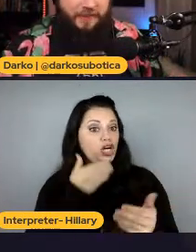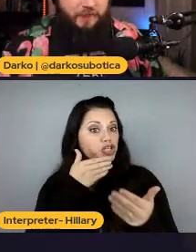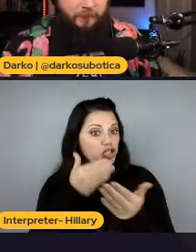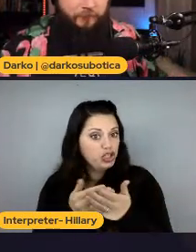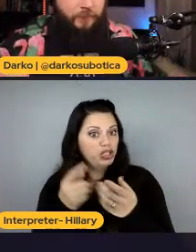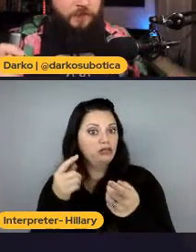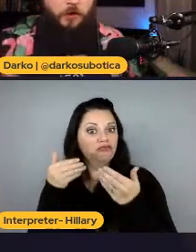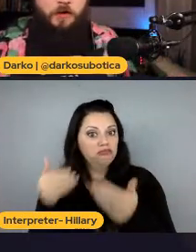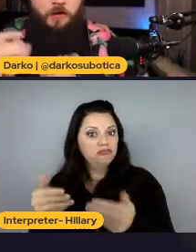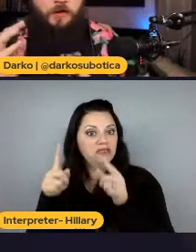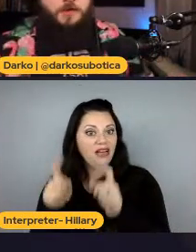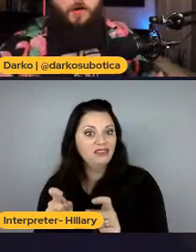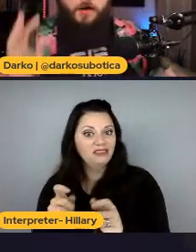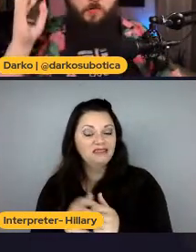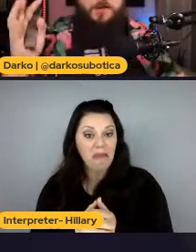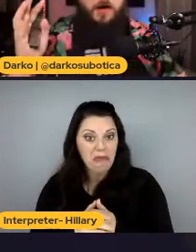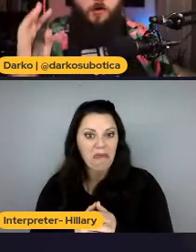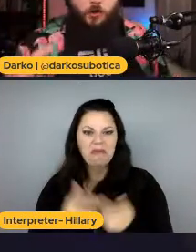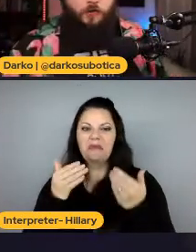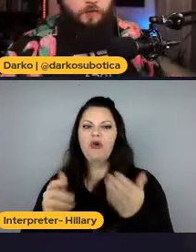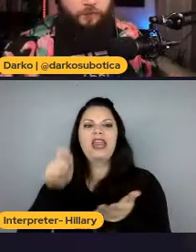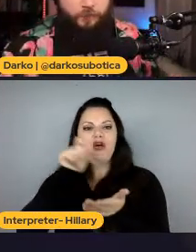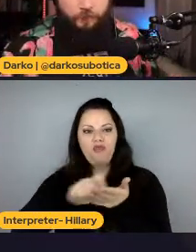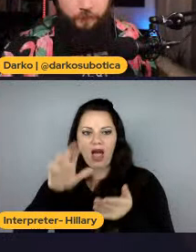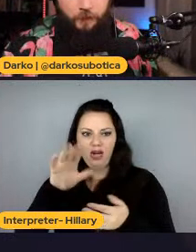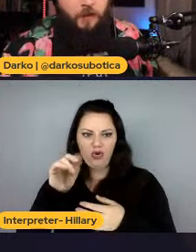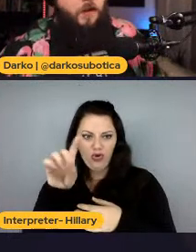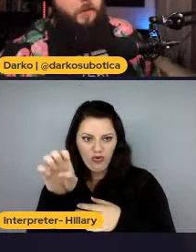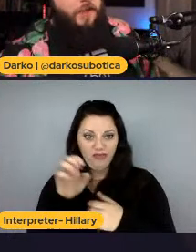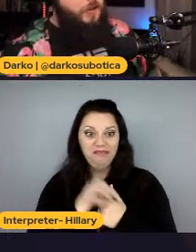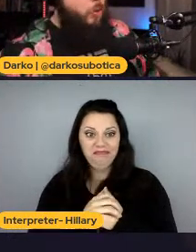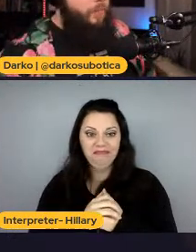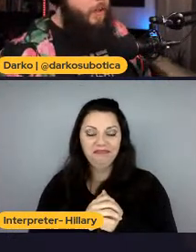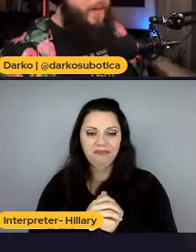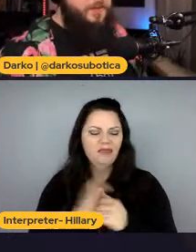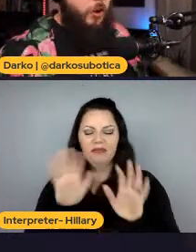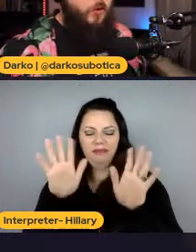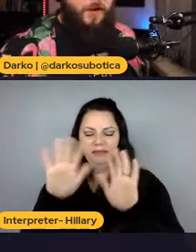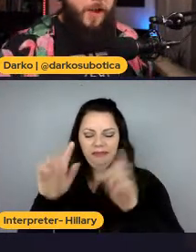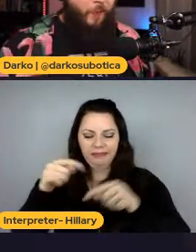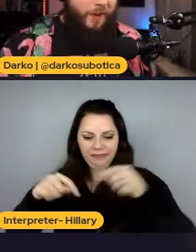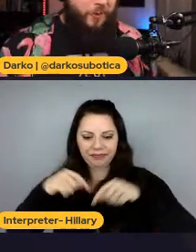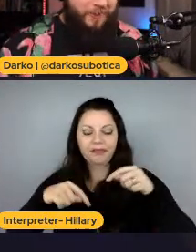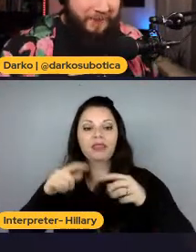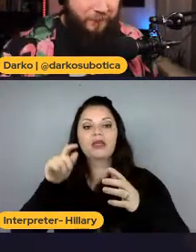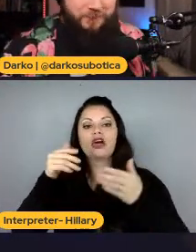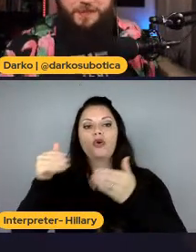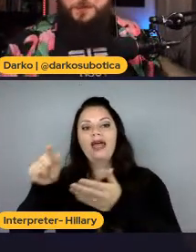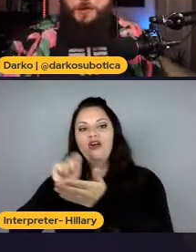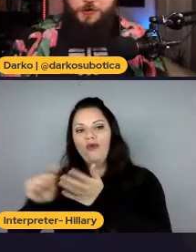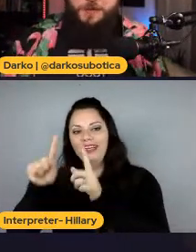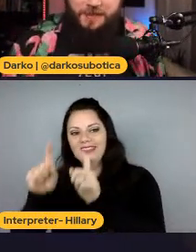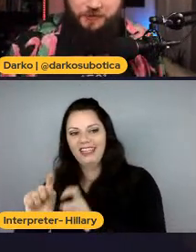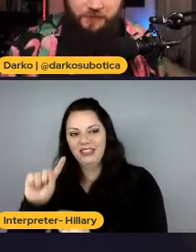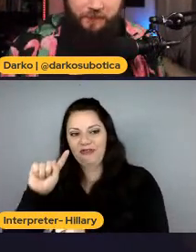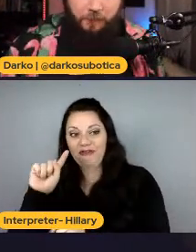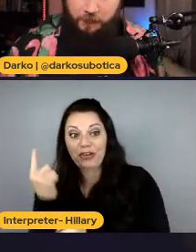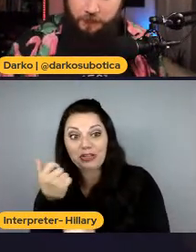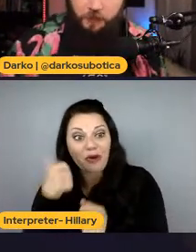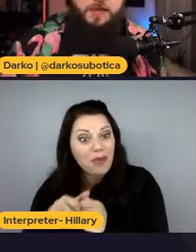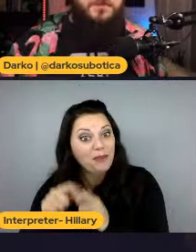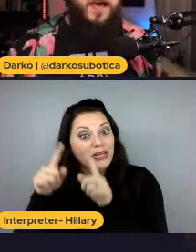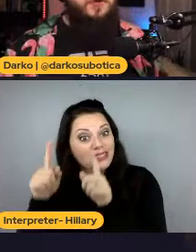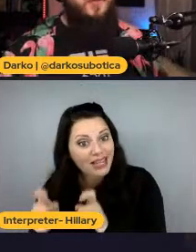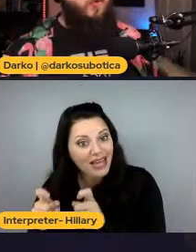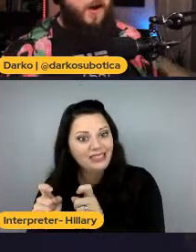do testing. So let's go and write our code. Well, actually, no. Let's go and write our test first because we're doing test-driven development.